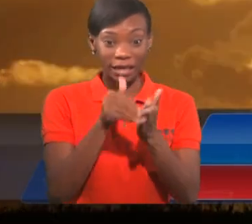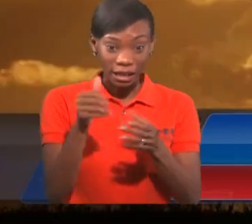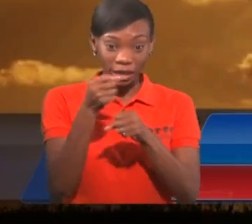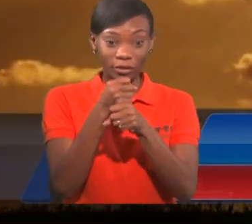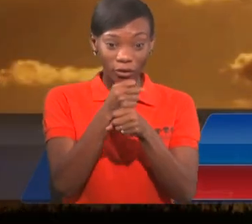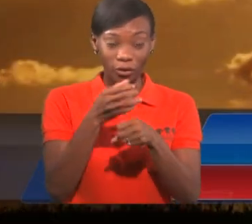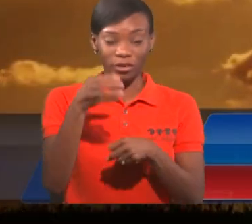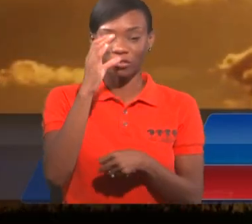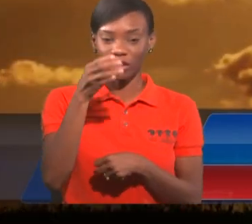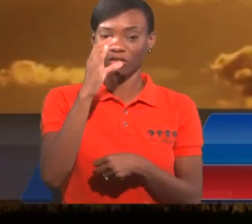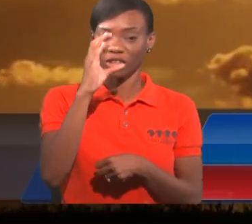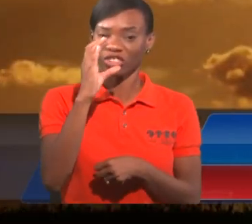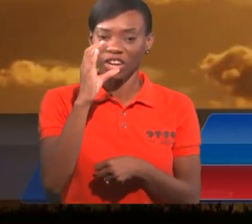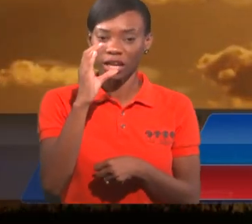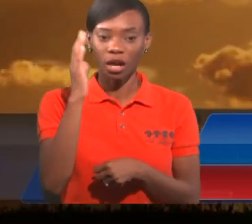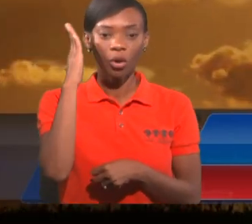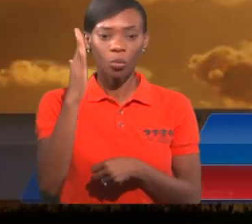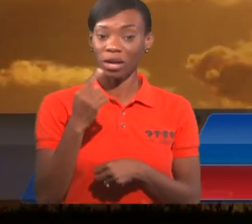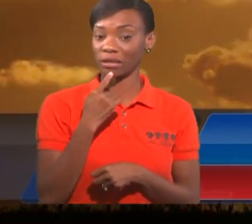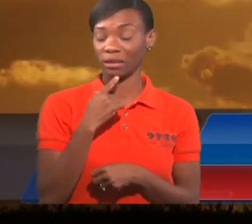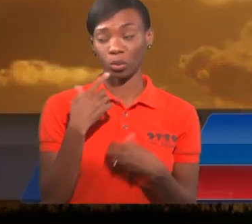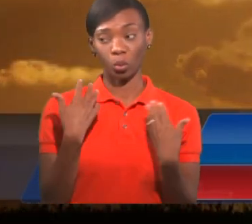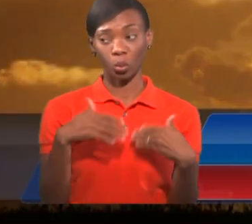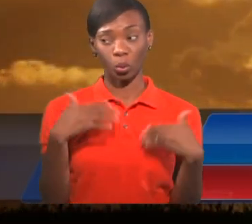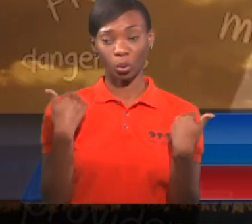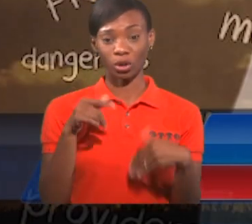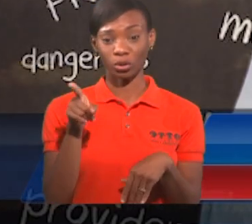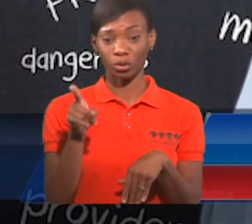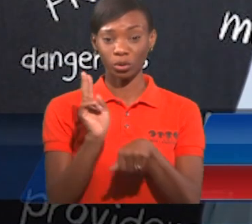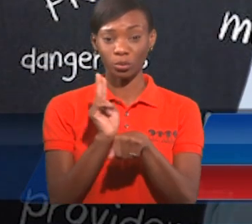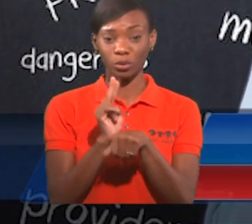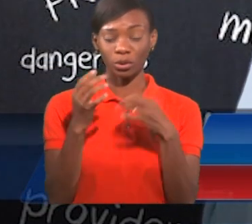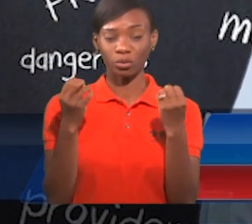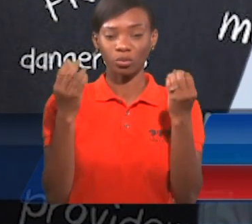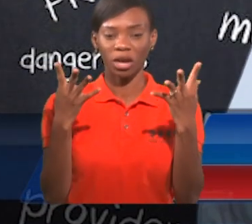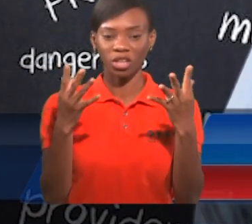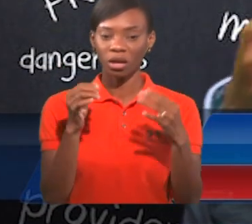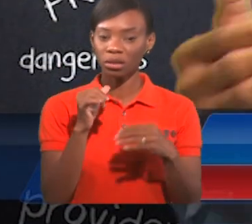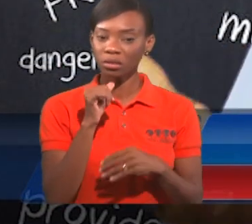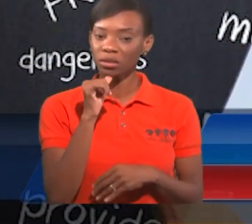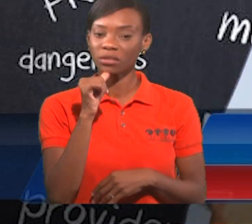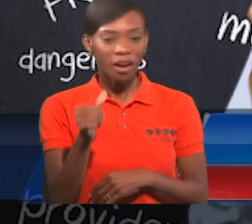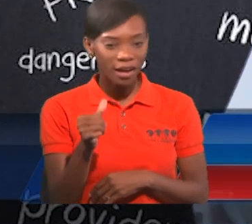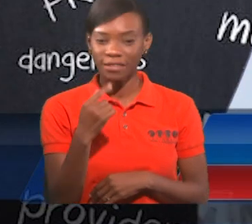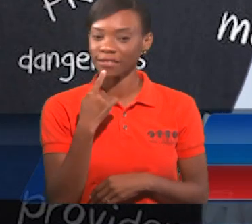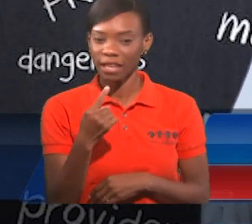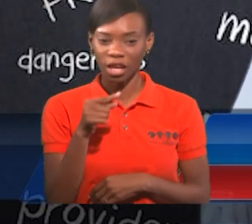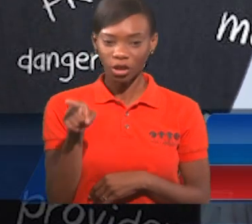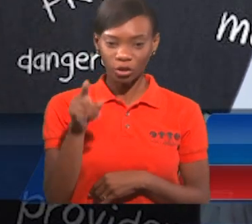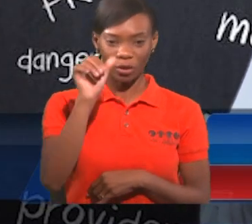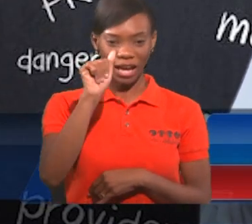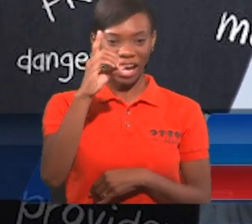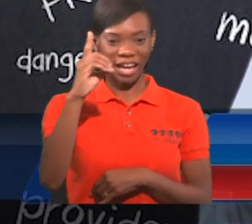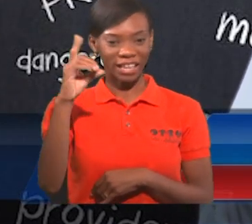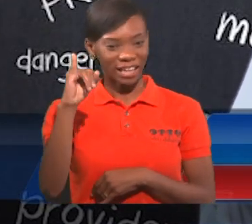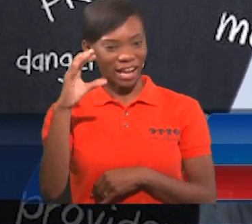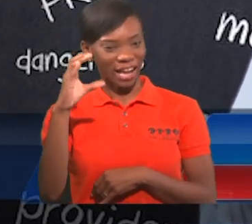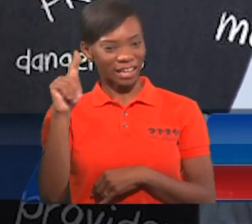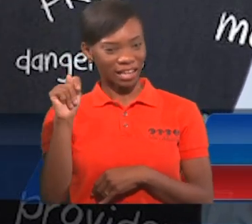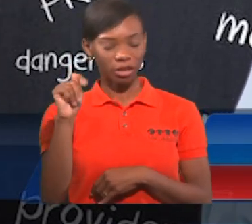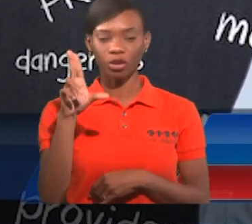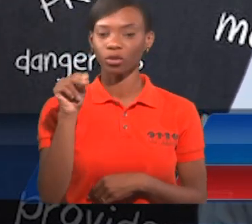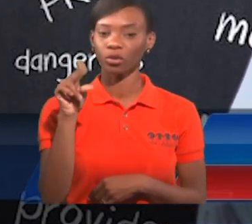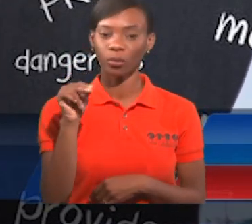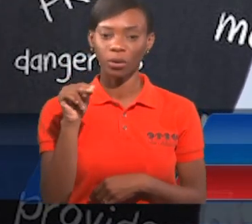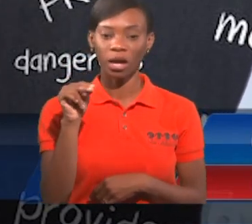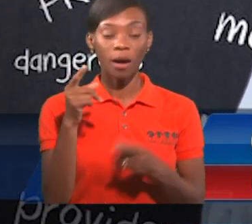addict. The family support is done in a 6-week program. And over those 6 weeks, we bring the families in now, because part of your treatment